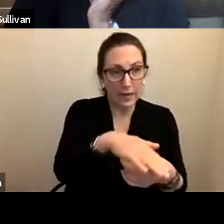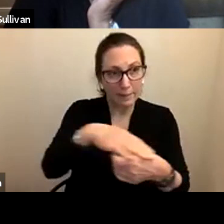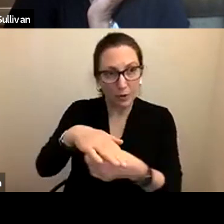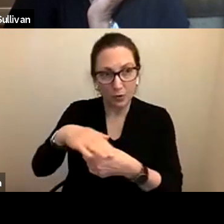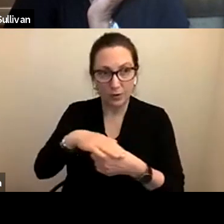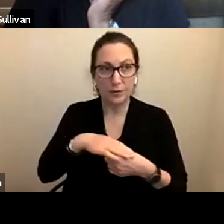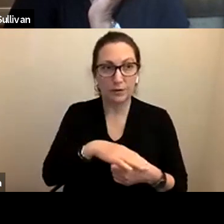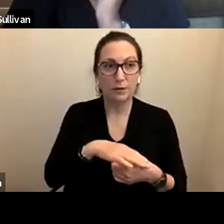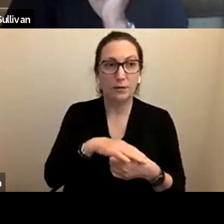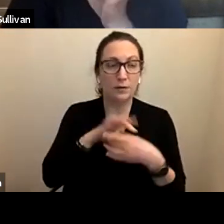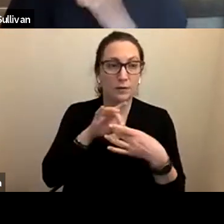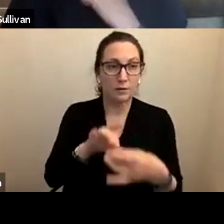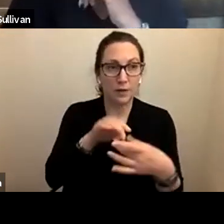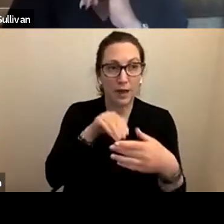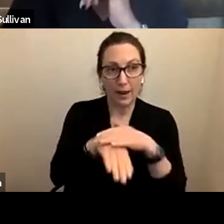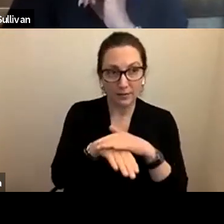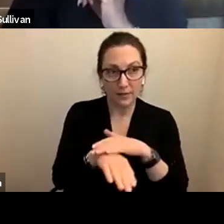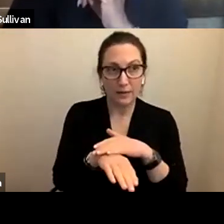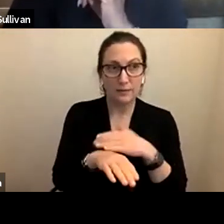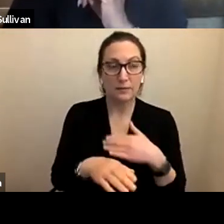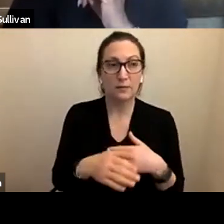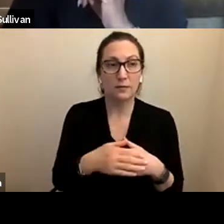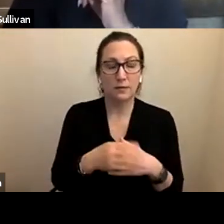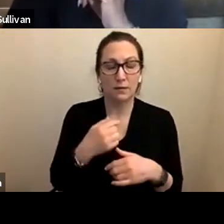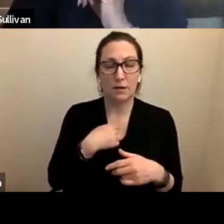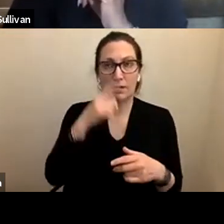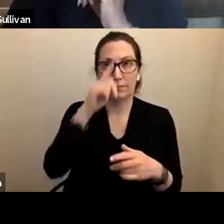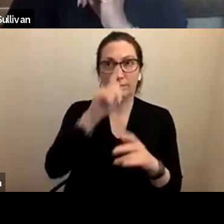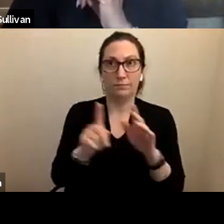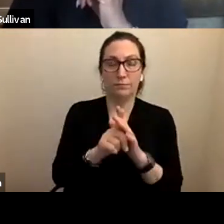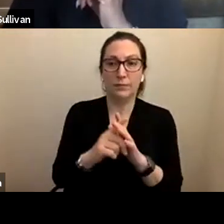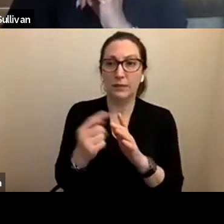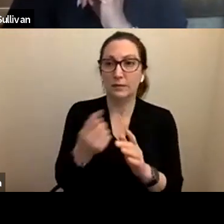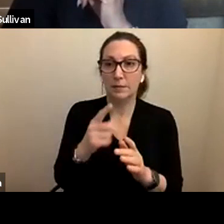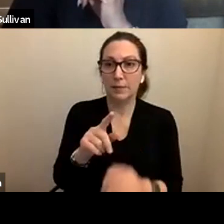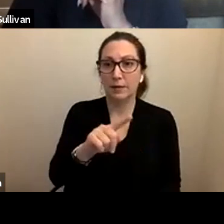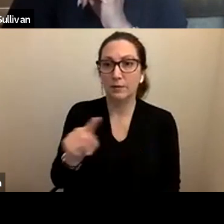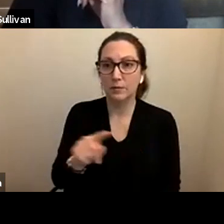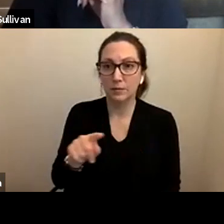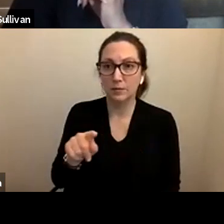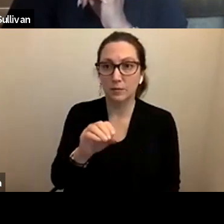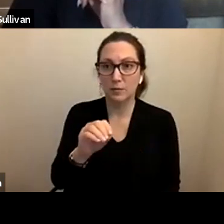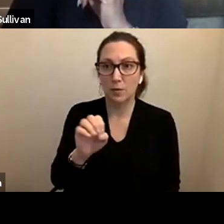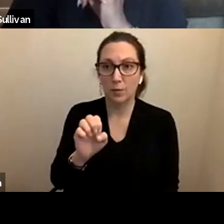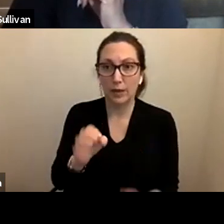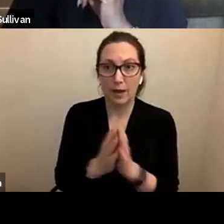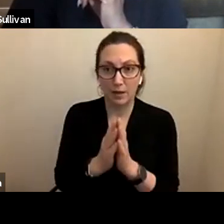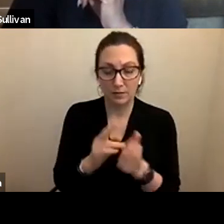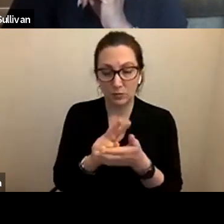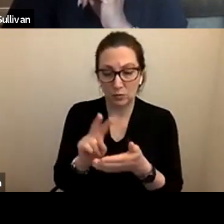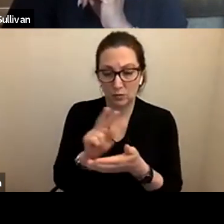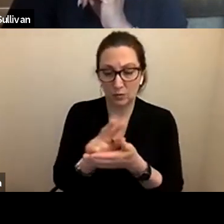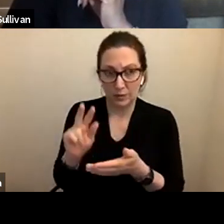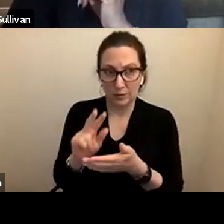of access. And my mind went back to something that Zoe asked a few weeks ago about considering applicants